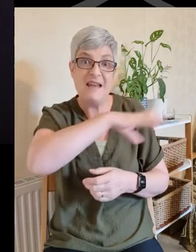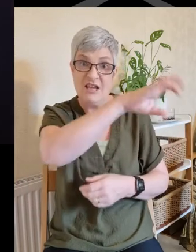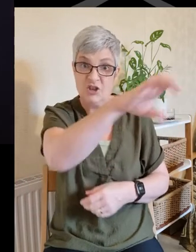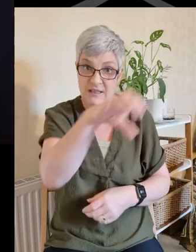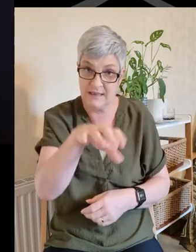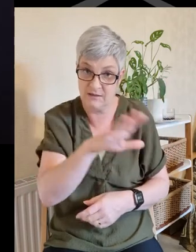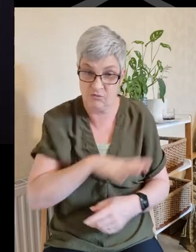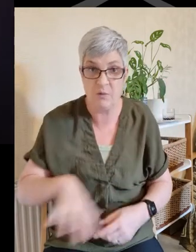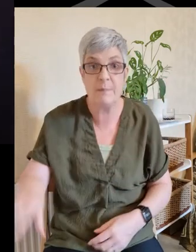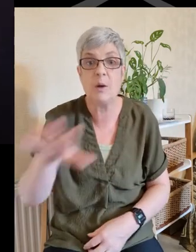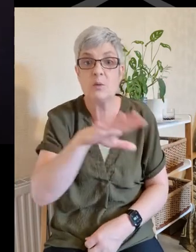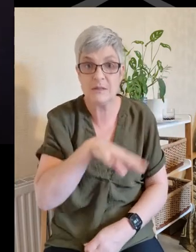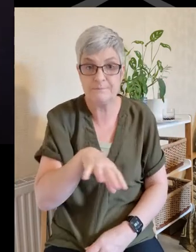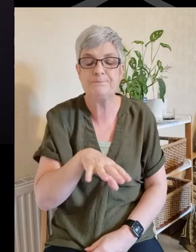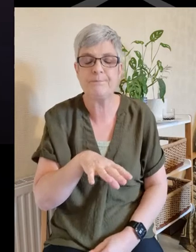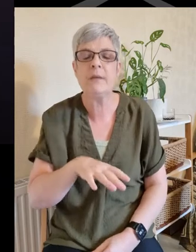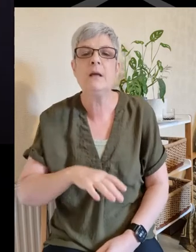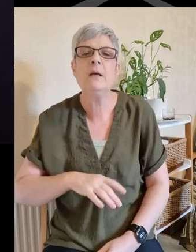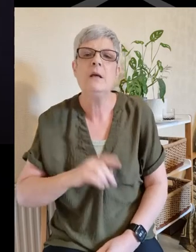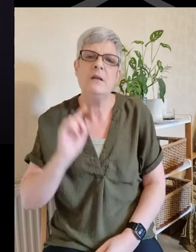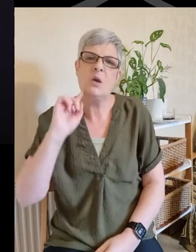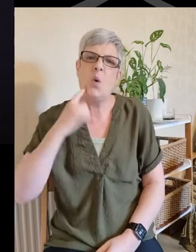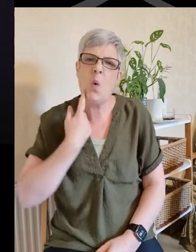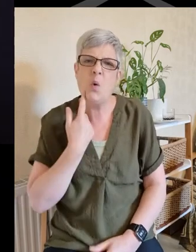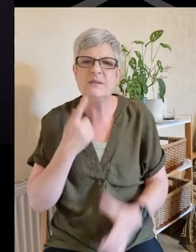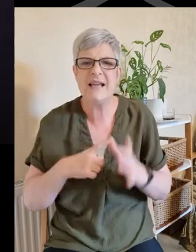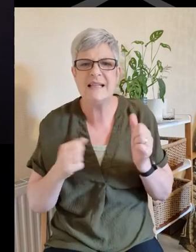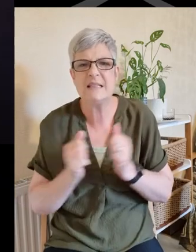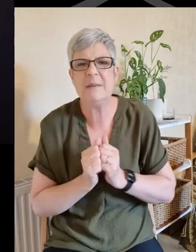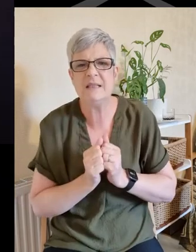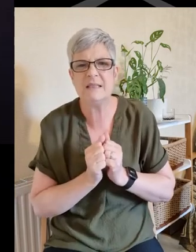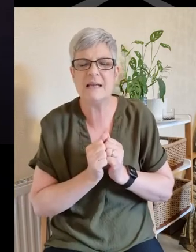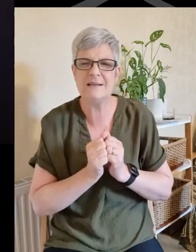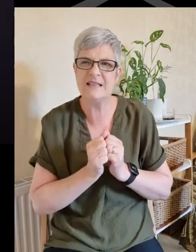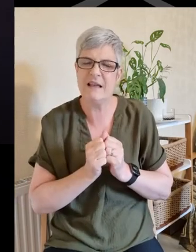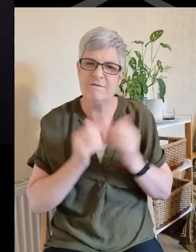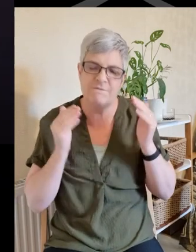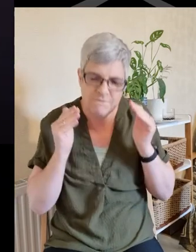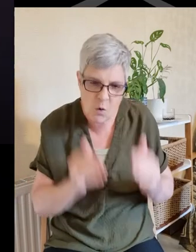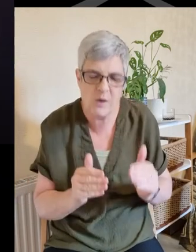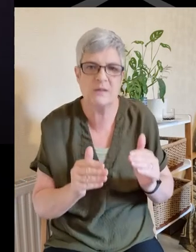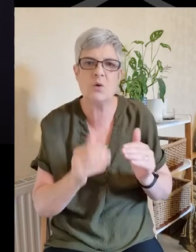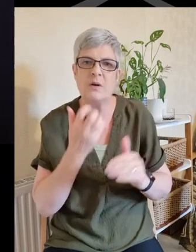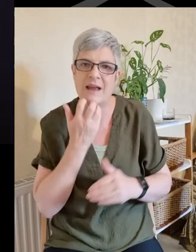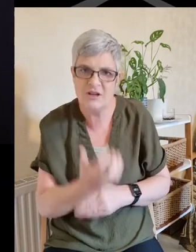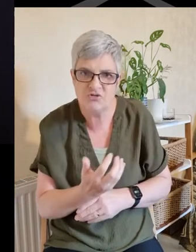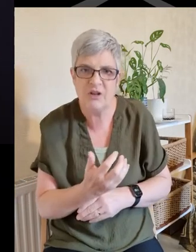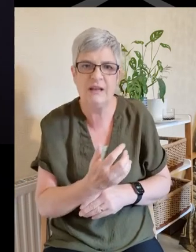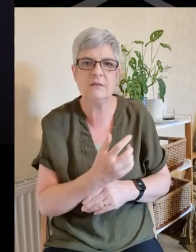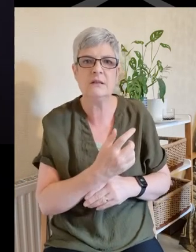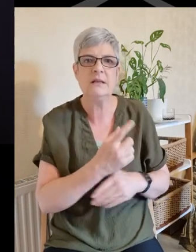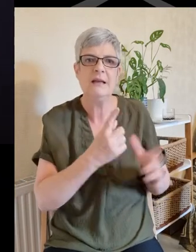For although much of the Old Testament focuses on Israel, the call to Abraham back in Genesis chapter 12 had a